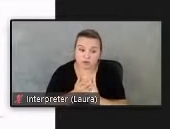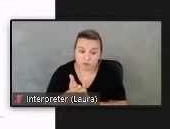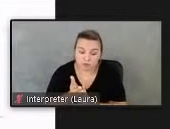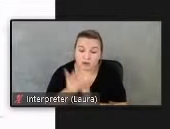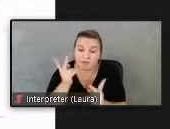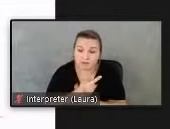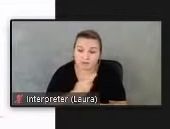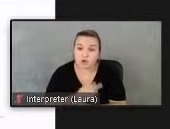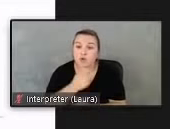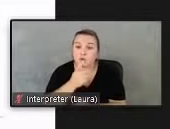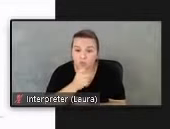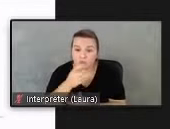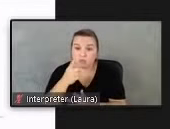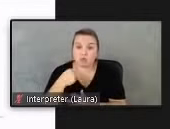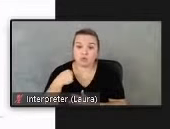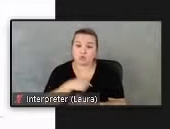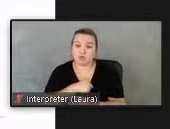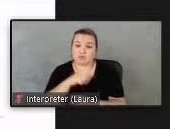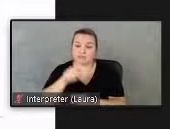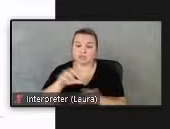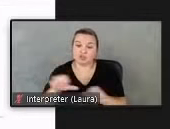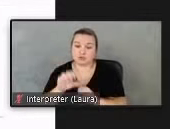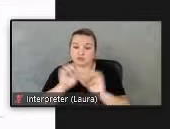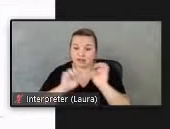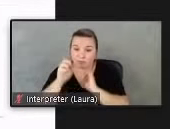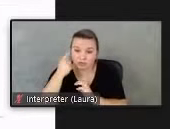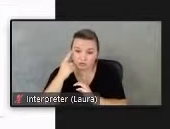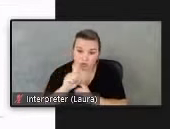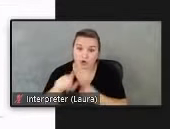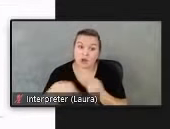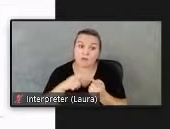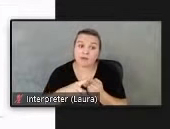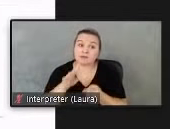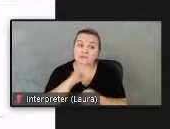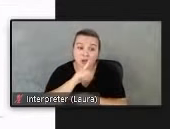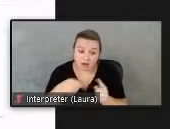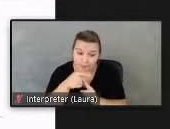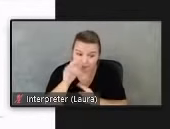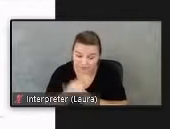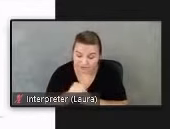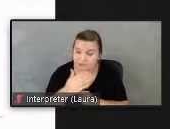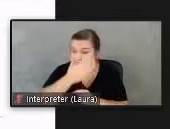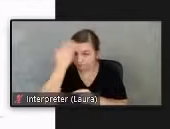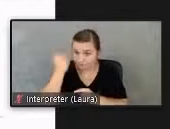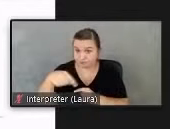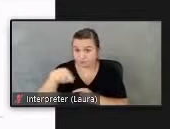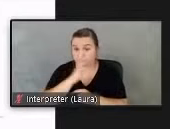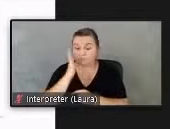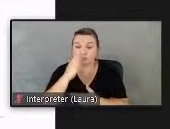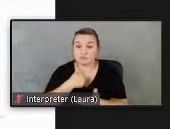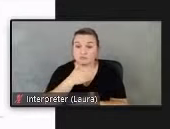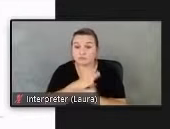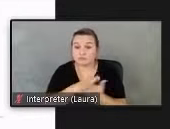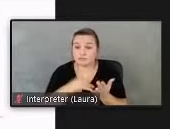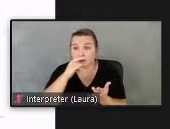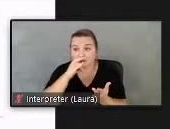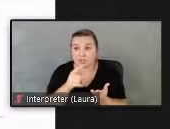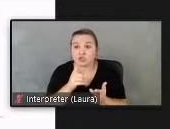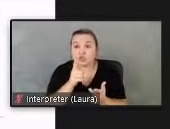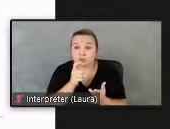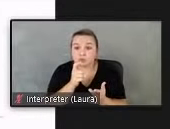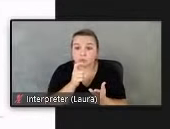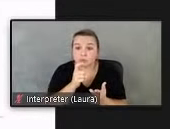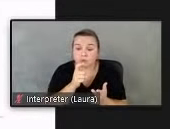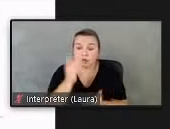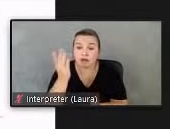who are the ones we need to do evaluations. And when we talk about this, is because you're gonna have some kids who may